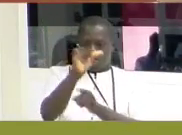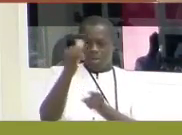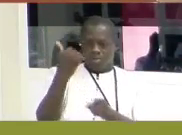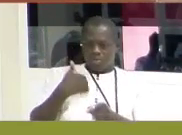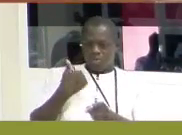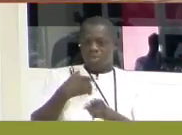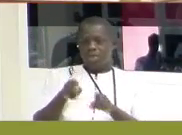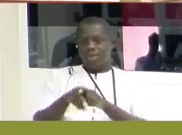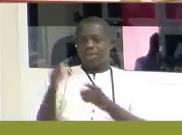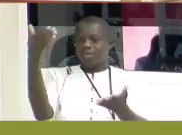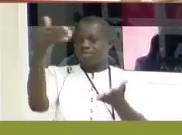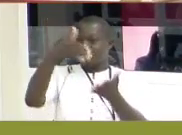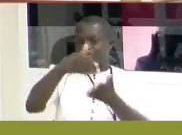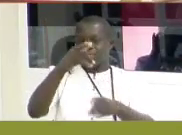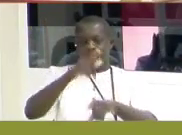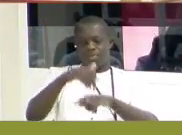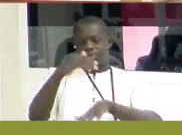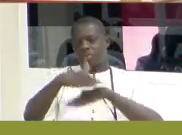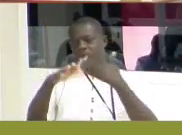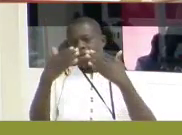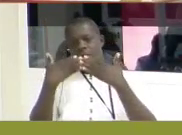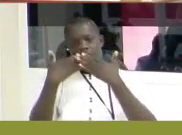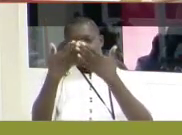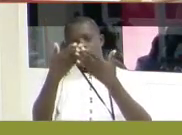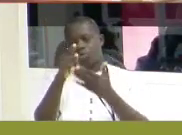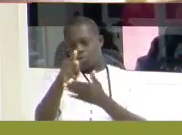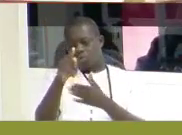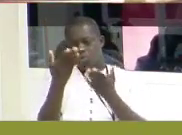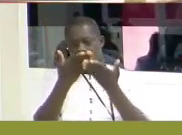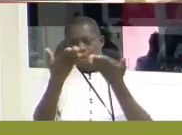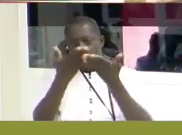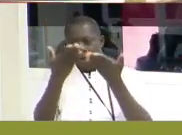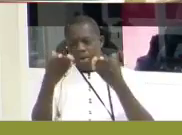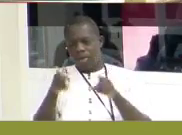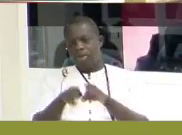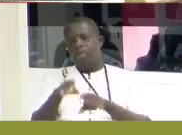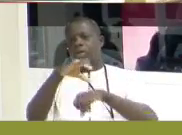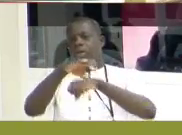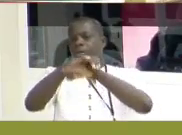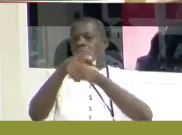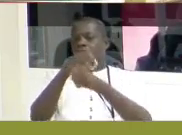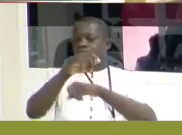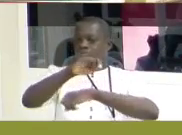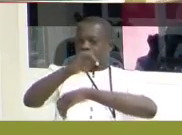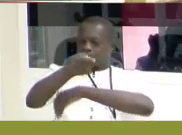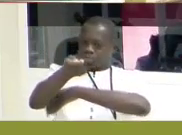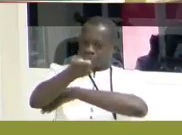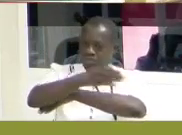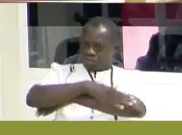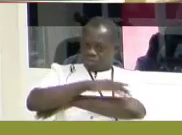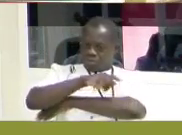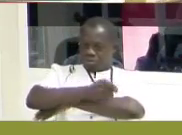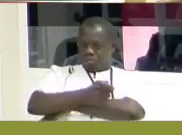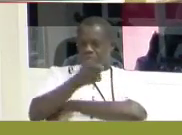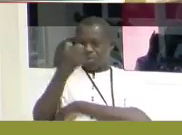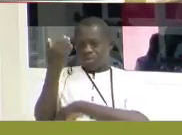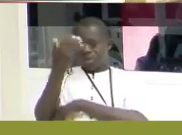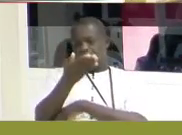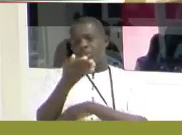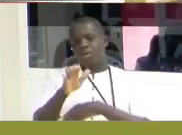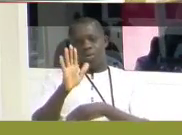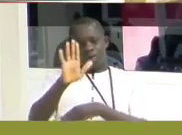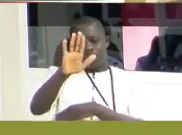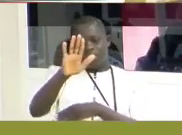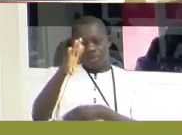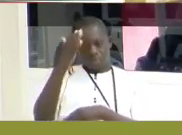you were not told the reason why you were locked up. You later found out from these detainees why they